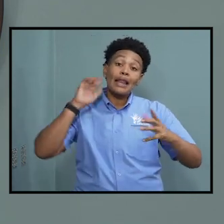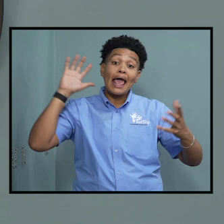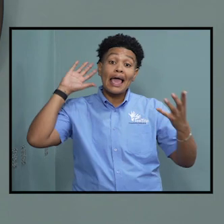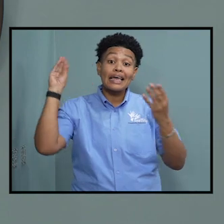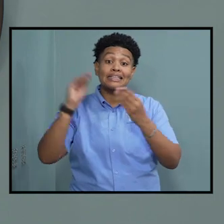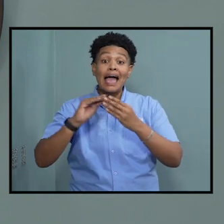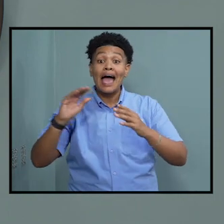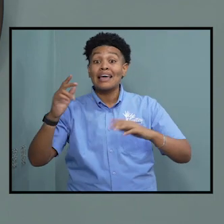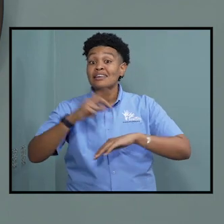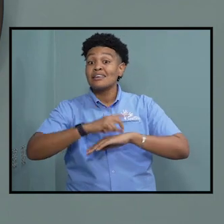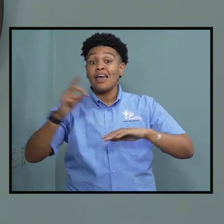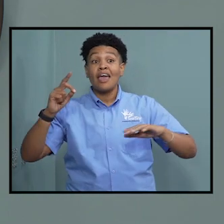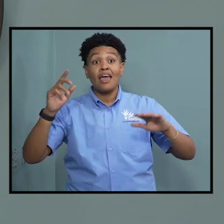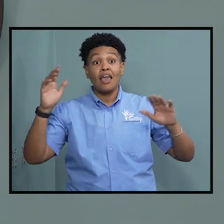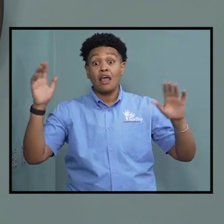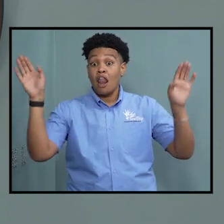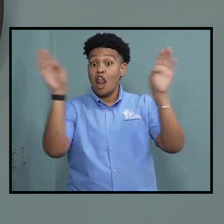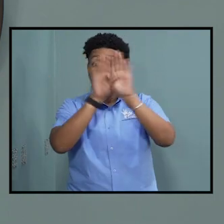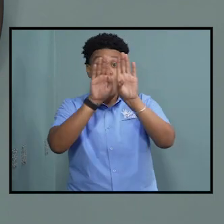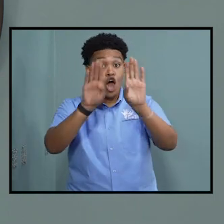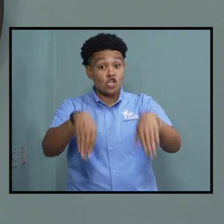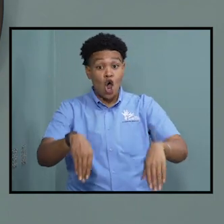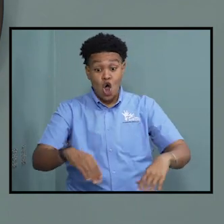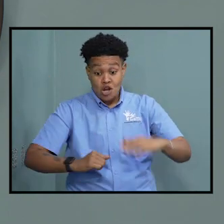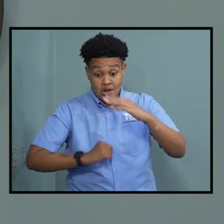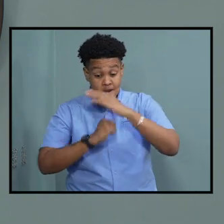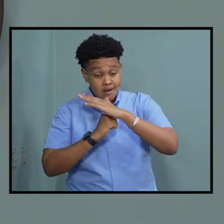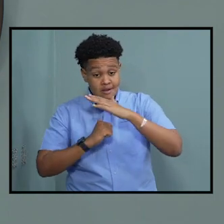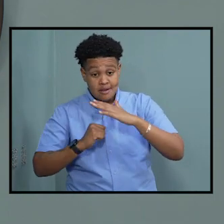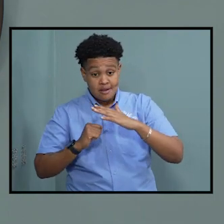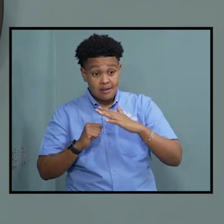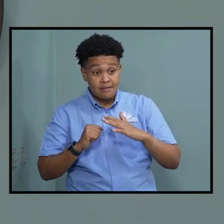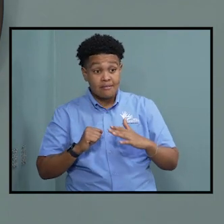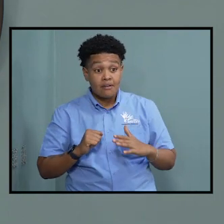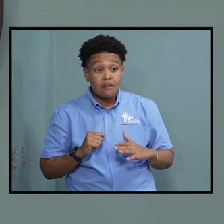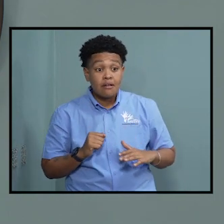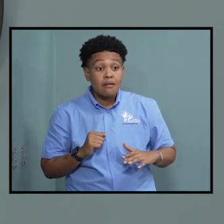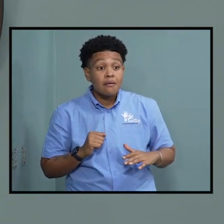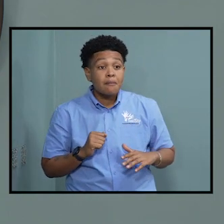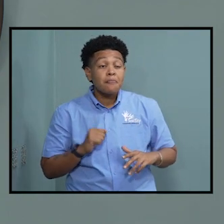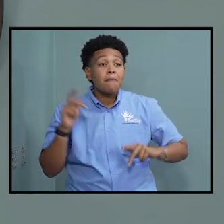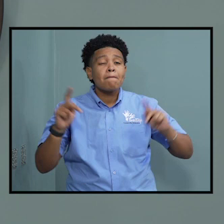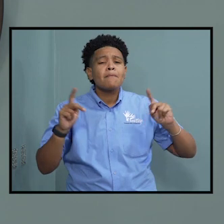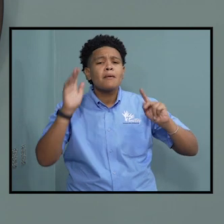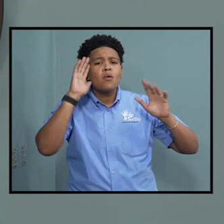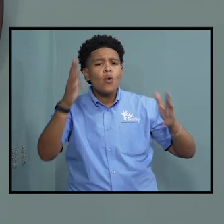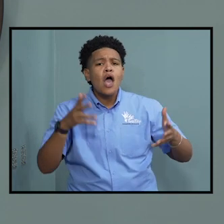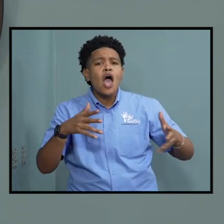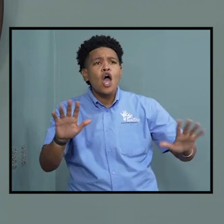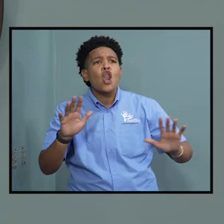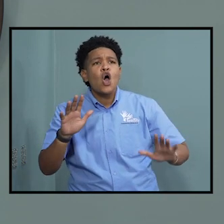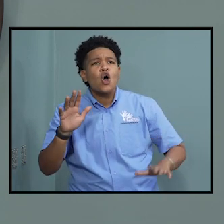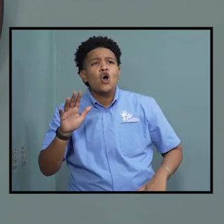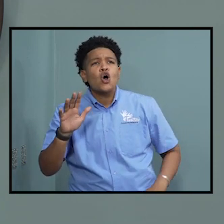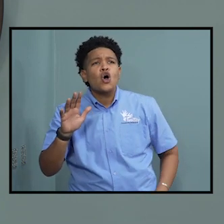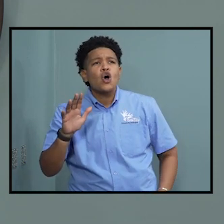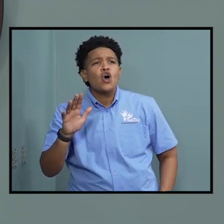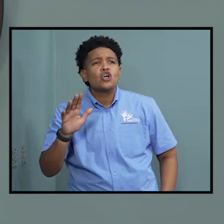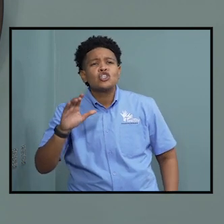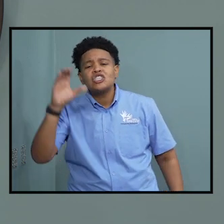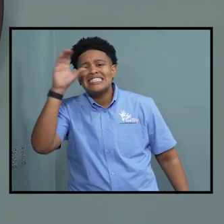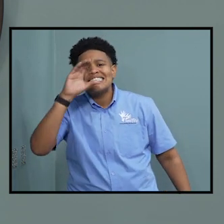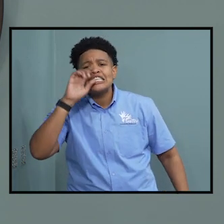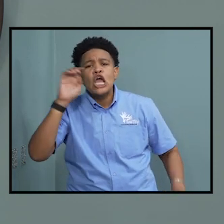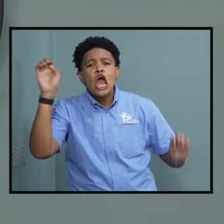entire day is under curfew, persons will be allowed to seek urgent